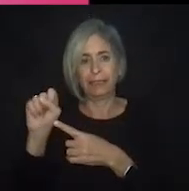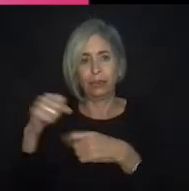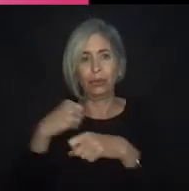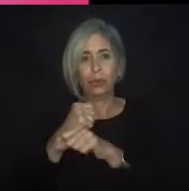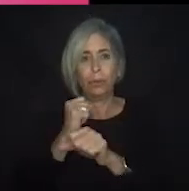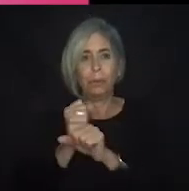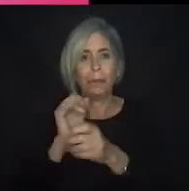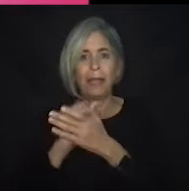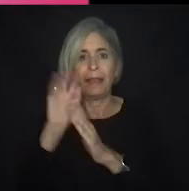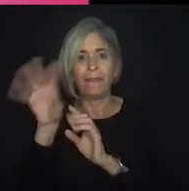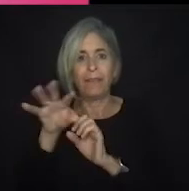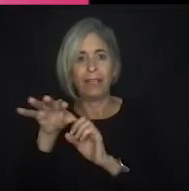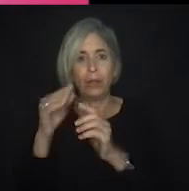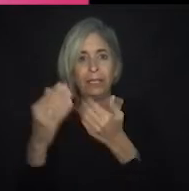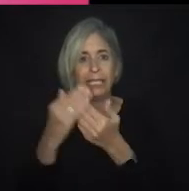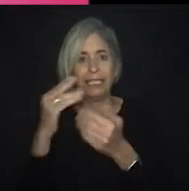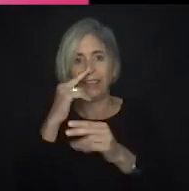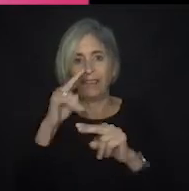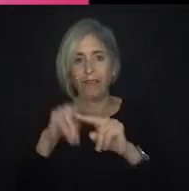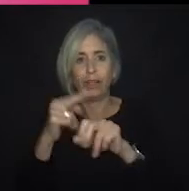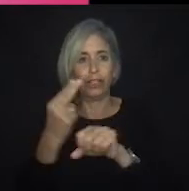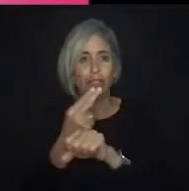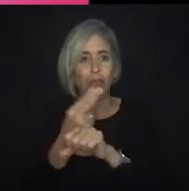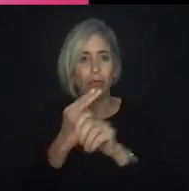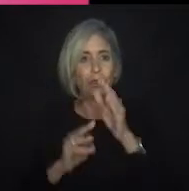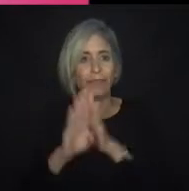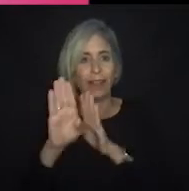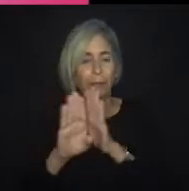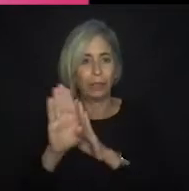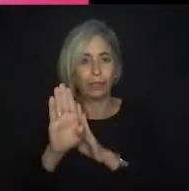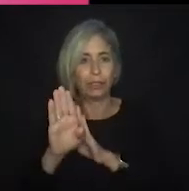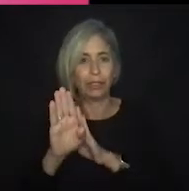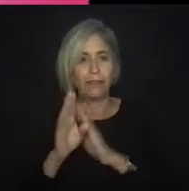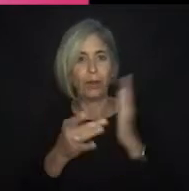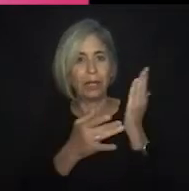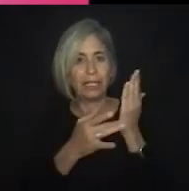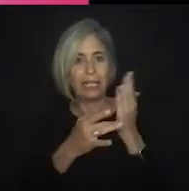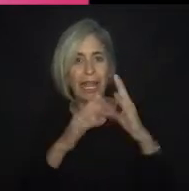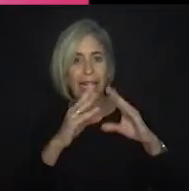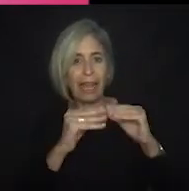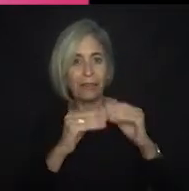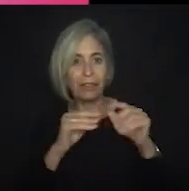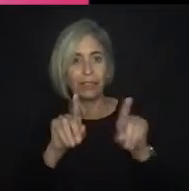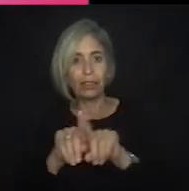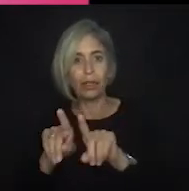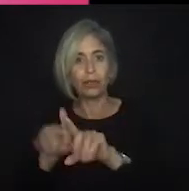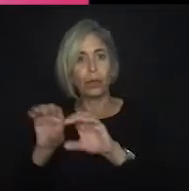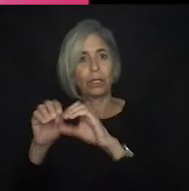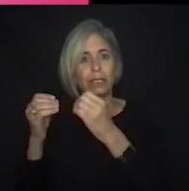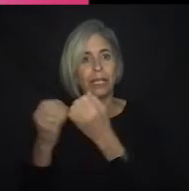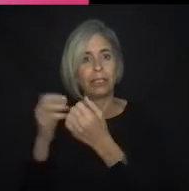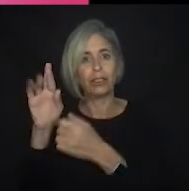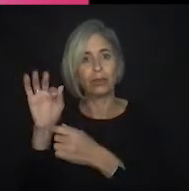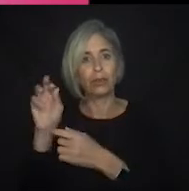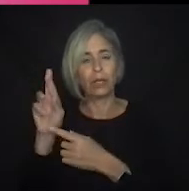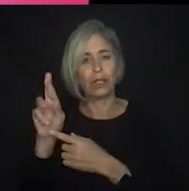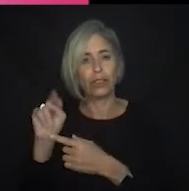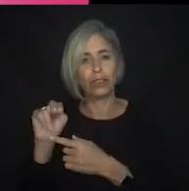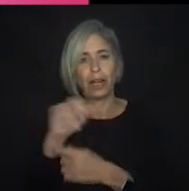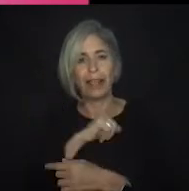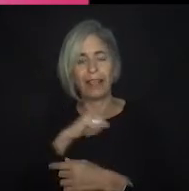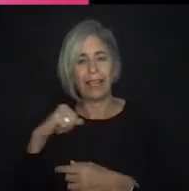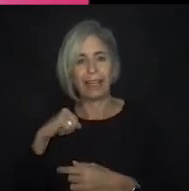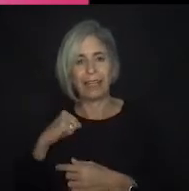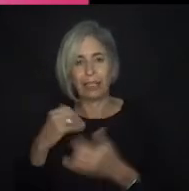for developers to use. I'm also a developer advocate for the tech conference and organization, Render Atlanta. Today, I'm going to